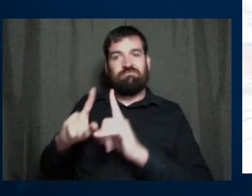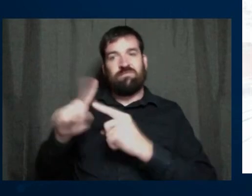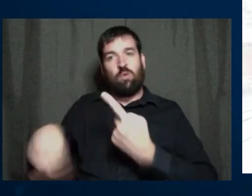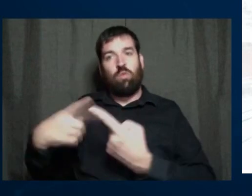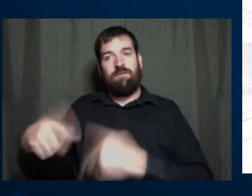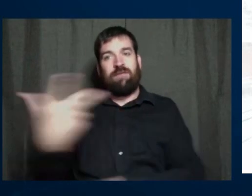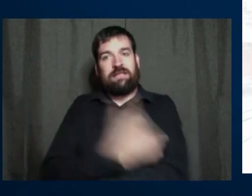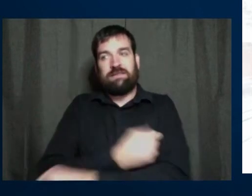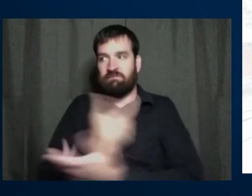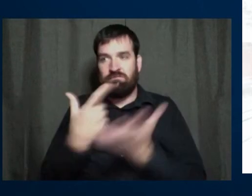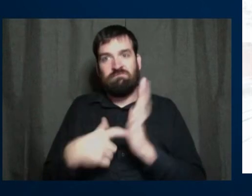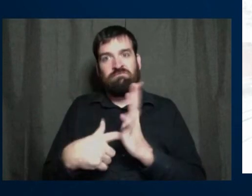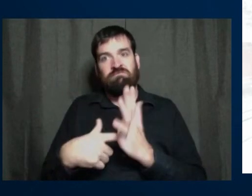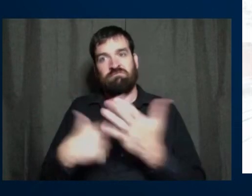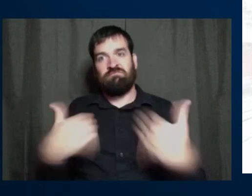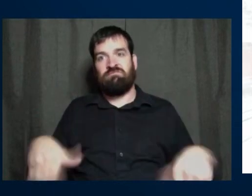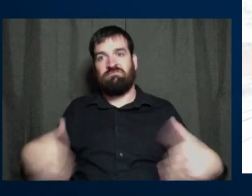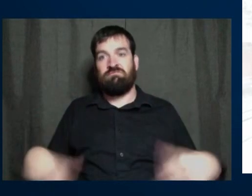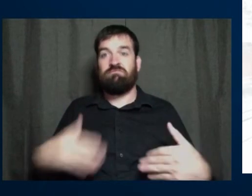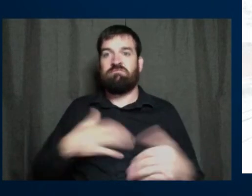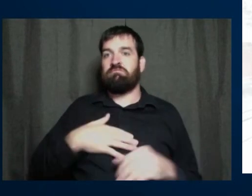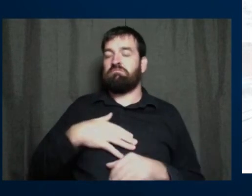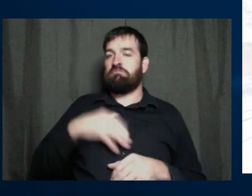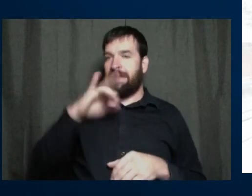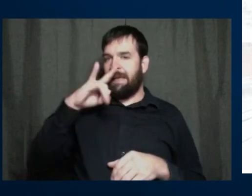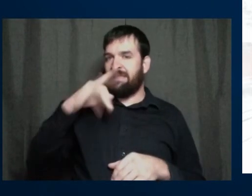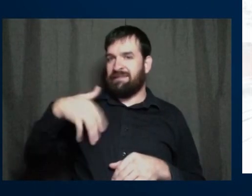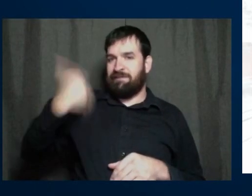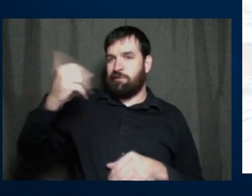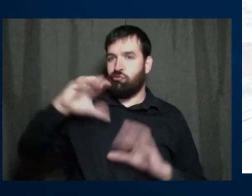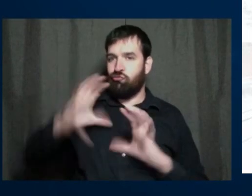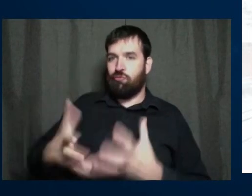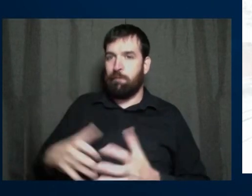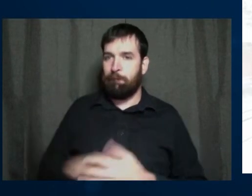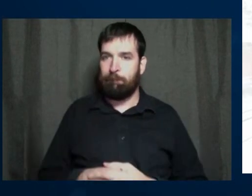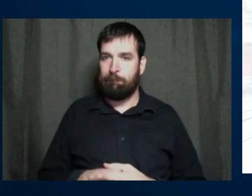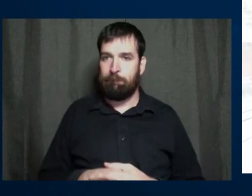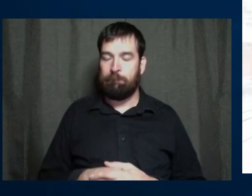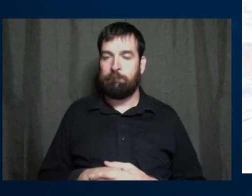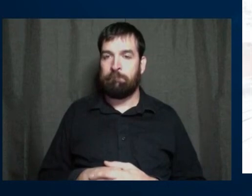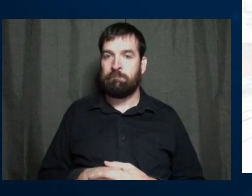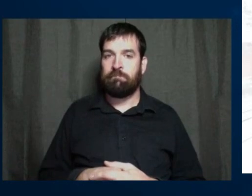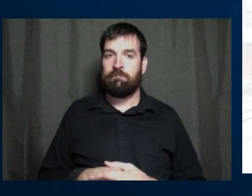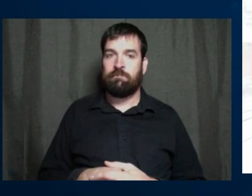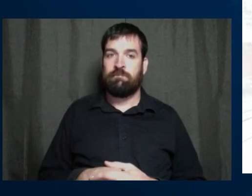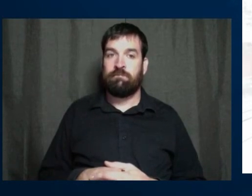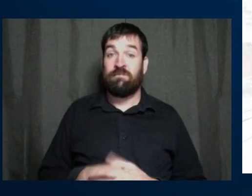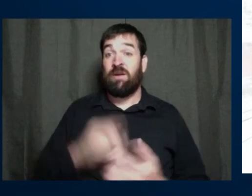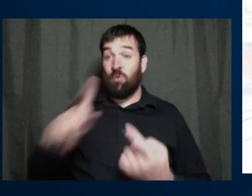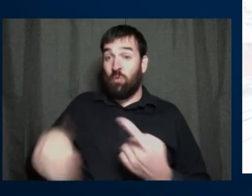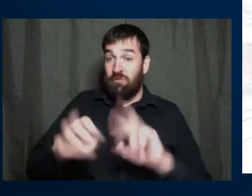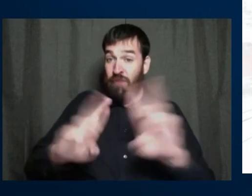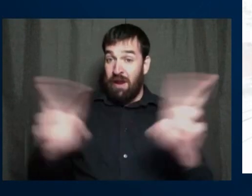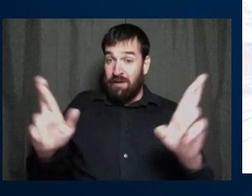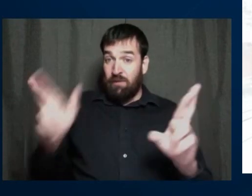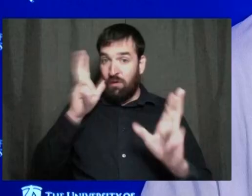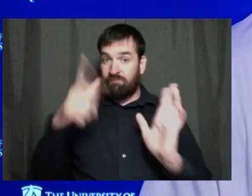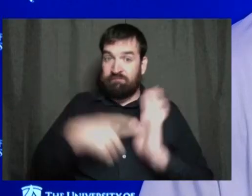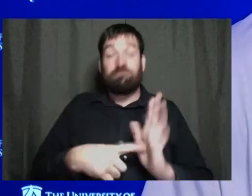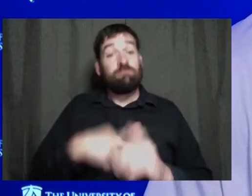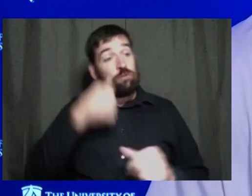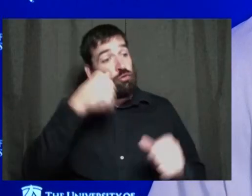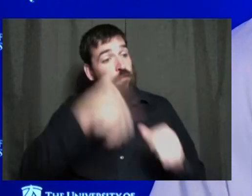says a whole heck of a lot. My kids fall in that younger age group, so we'll pull them up here when it's ready. And if you remember Dr.